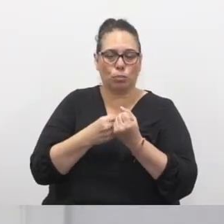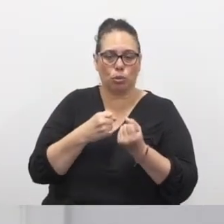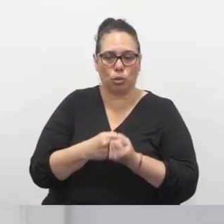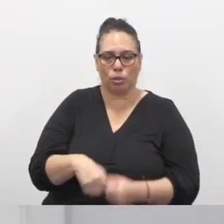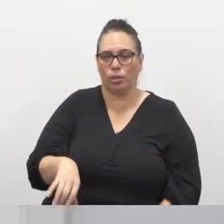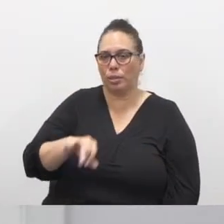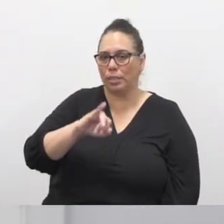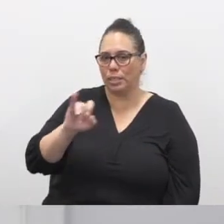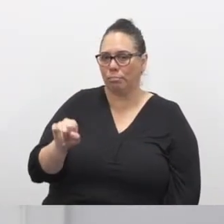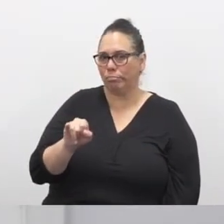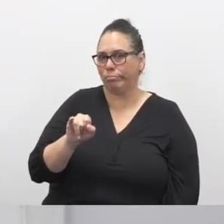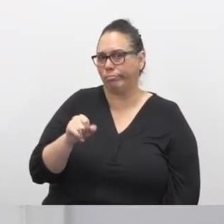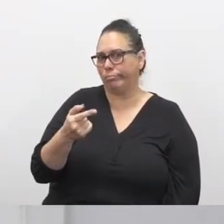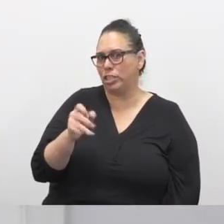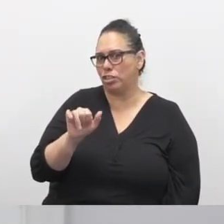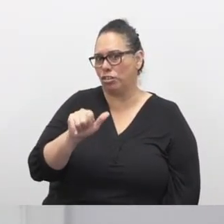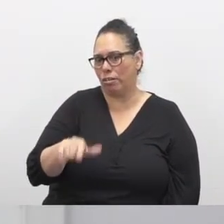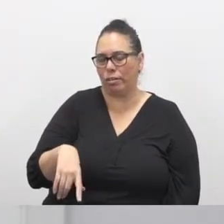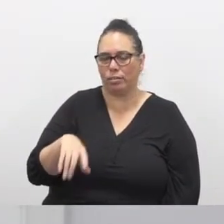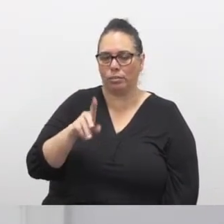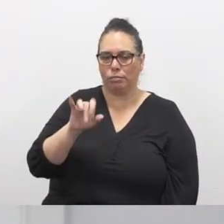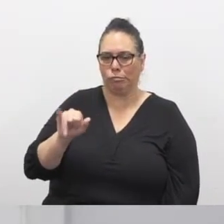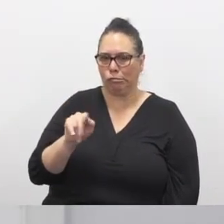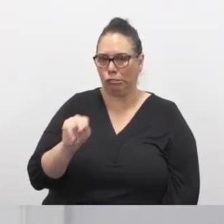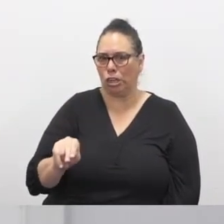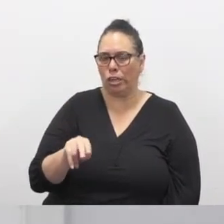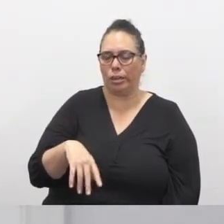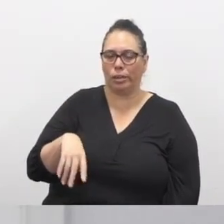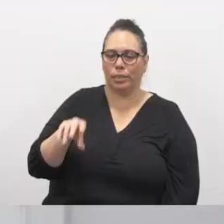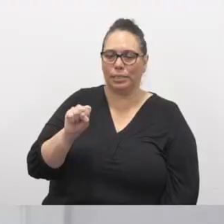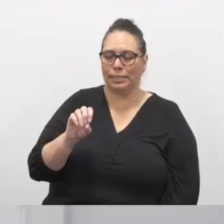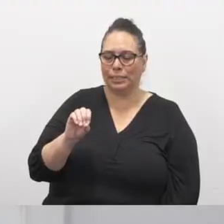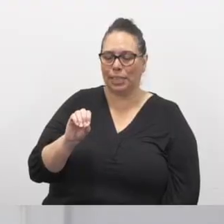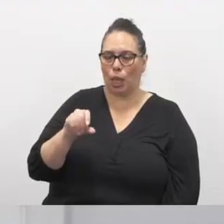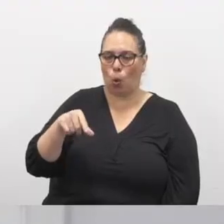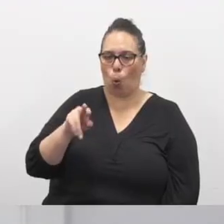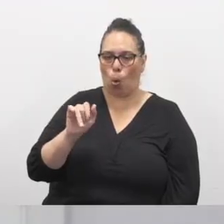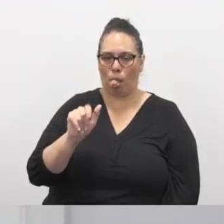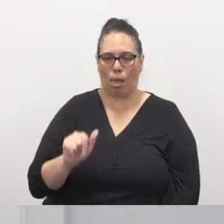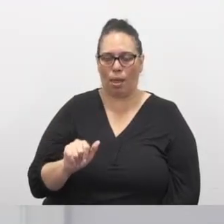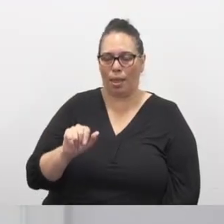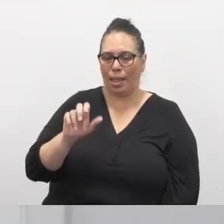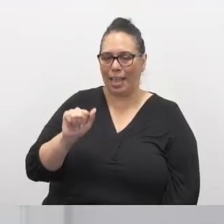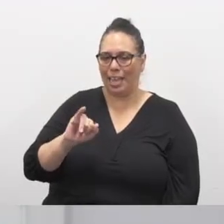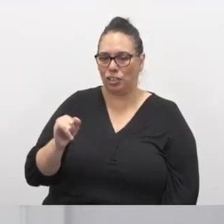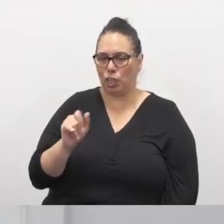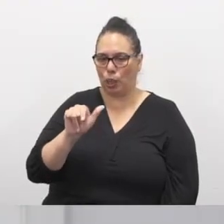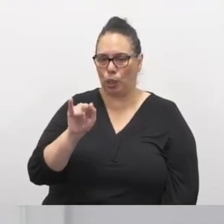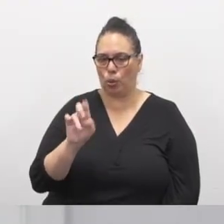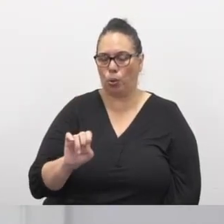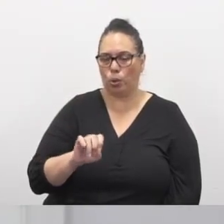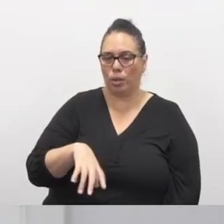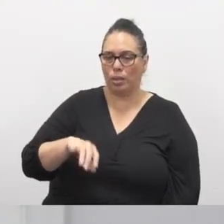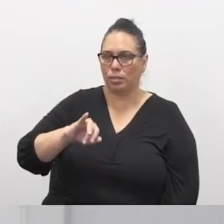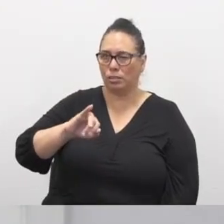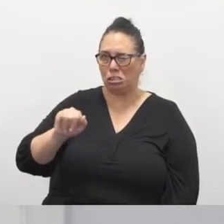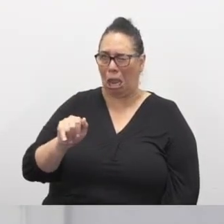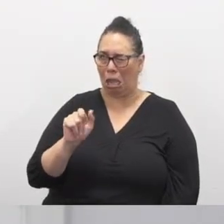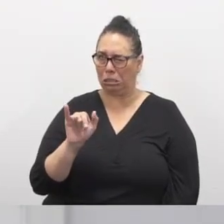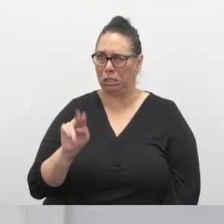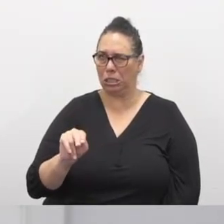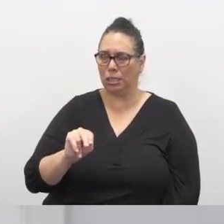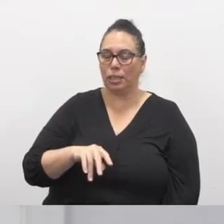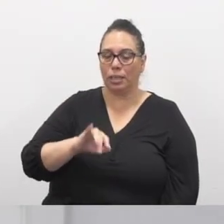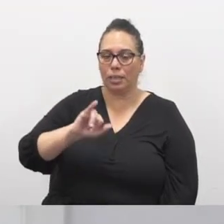Brown, Jonathan Evans, Jonah McGee, Sequoia Elliott, AJ Luke, Jamila Jackson, and Jacob Hernandez.